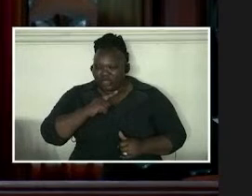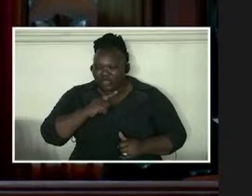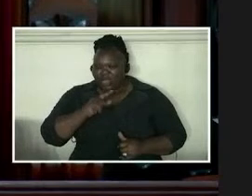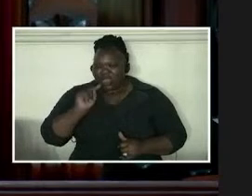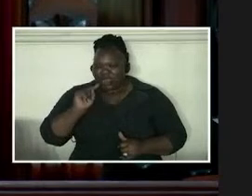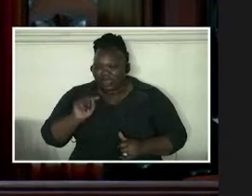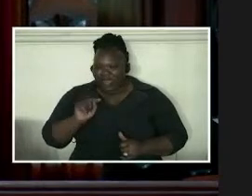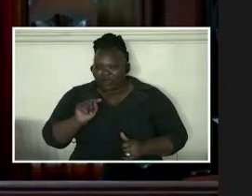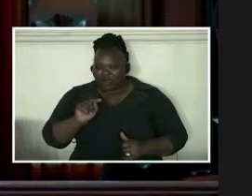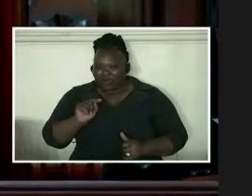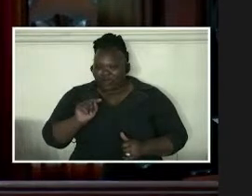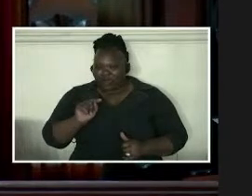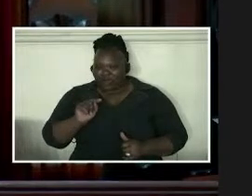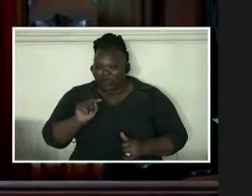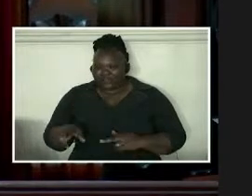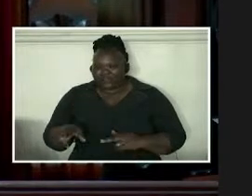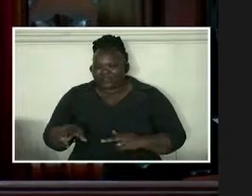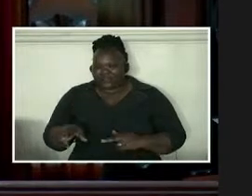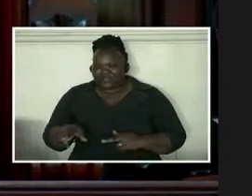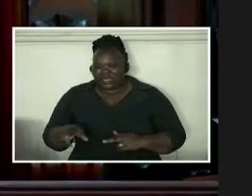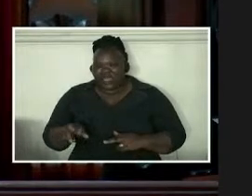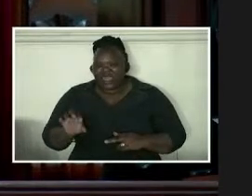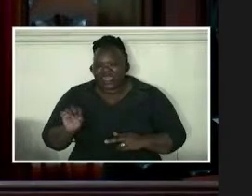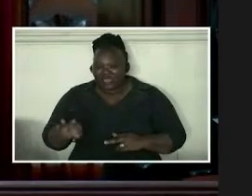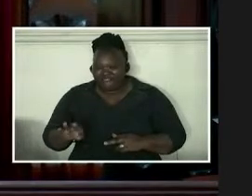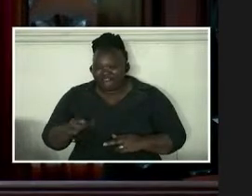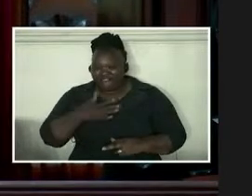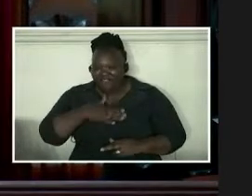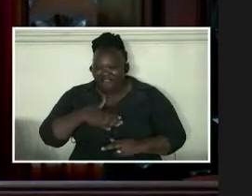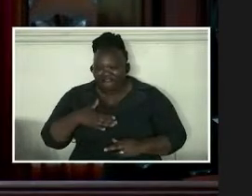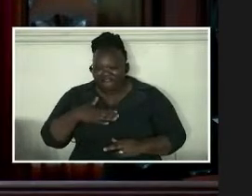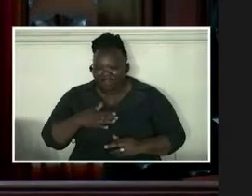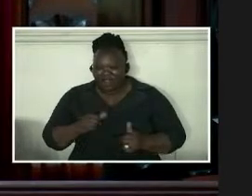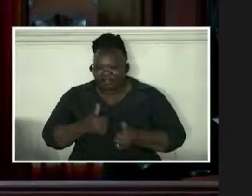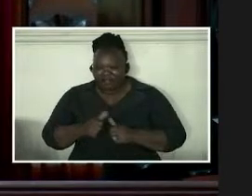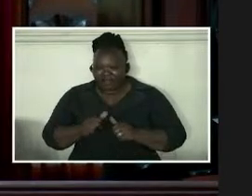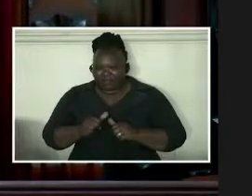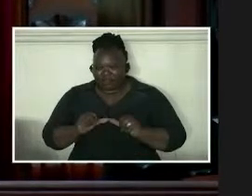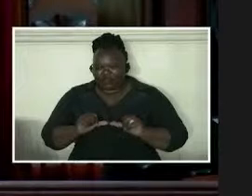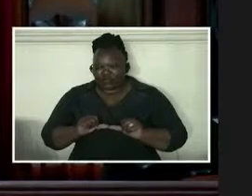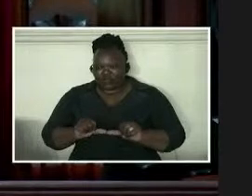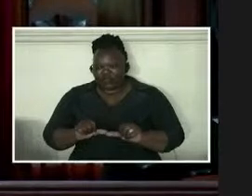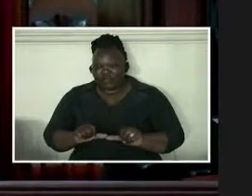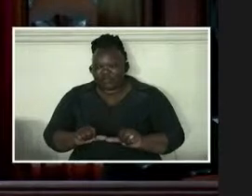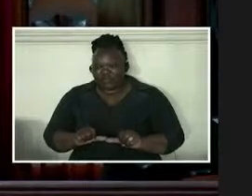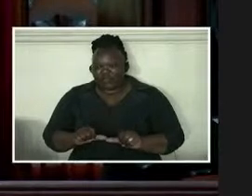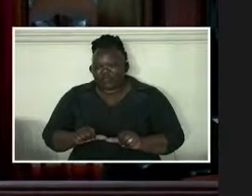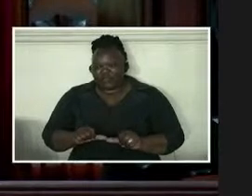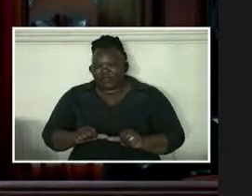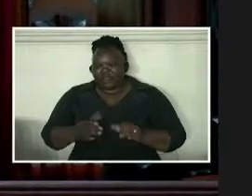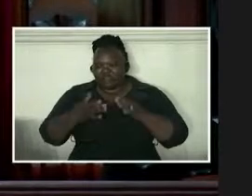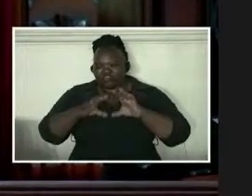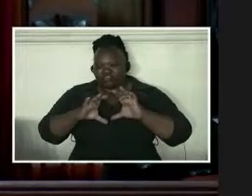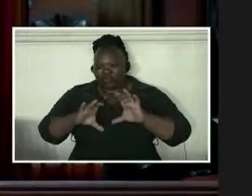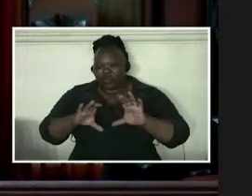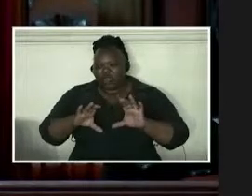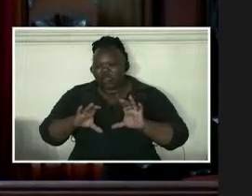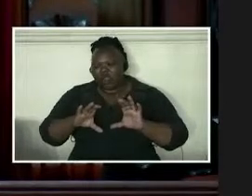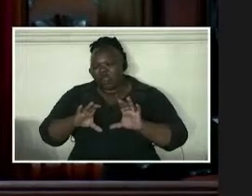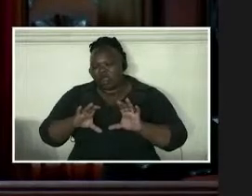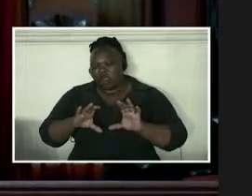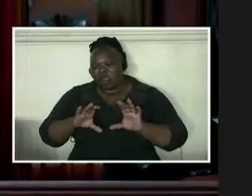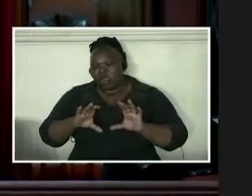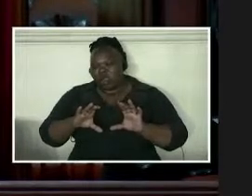ready she said if she feels better she will continue chair of committees with the